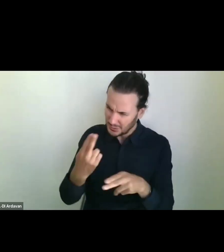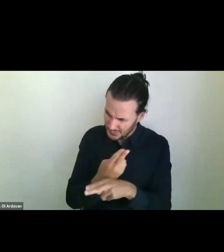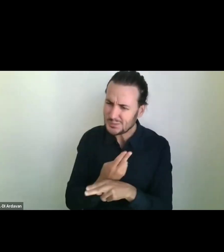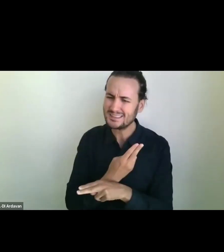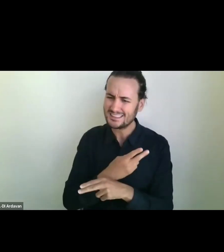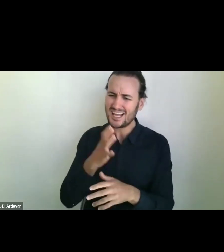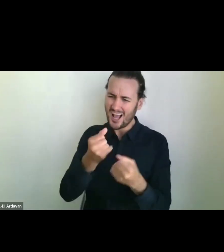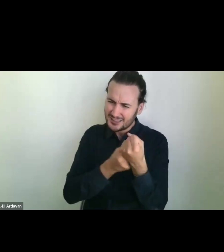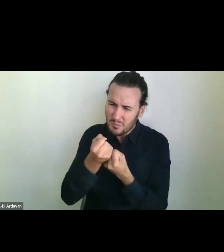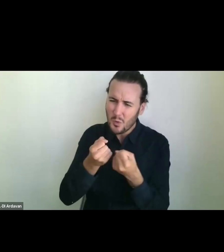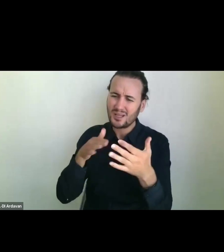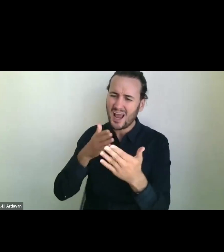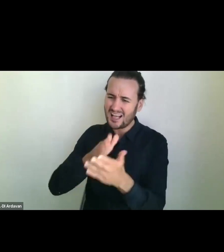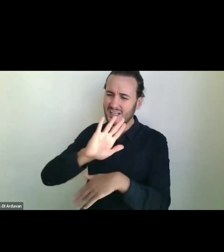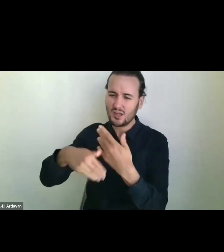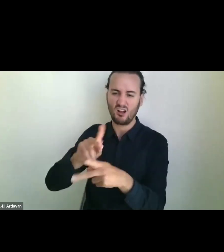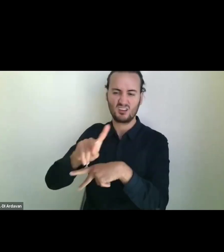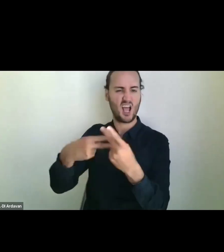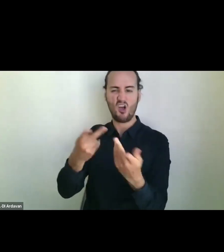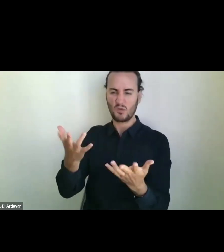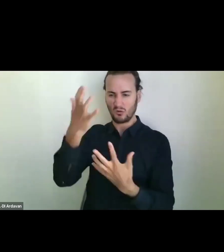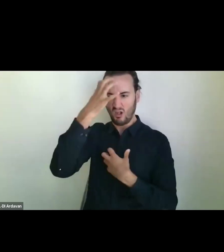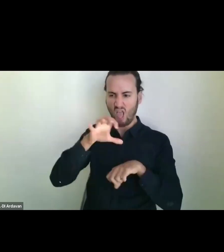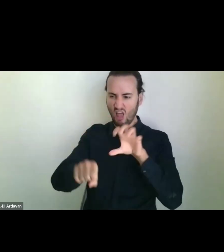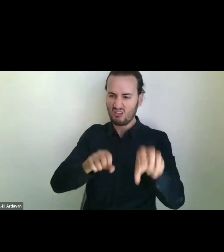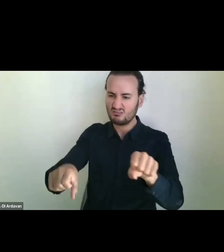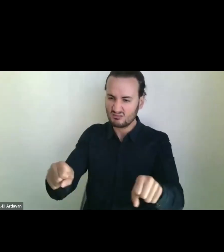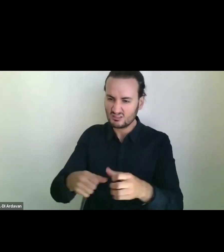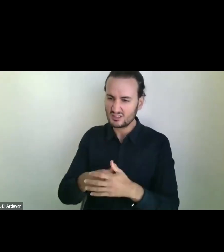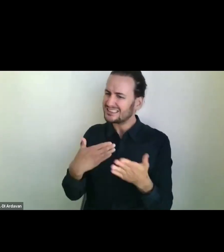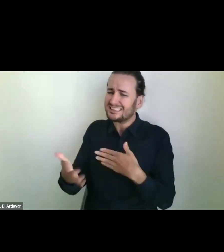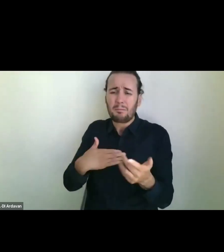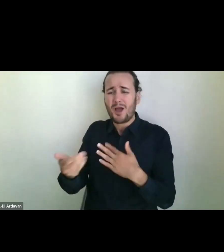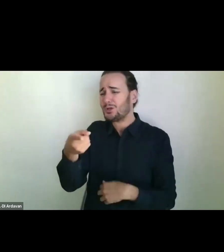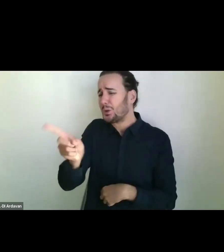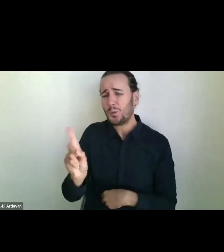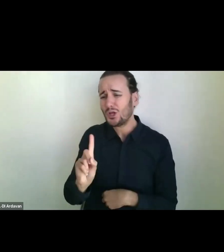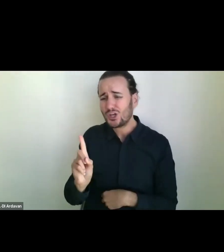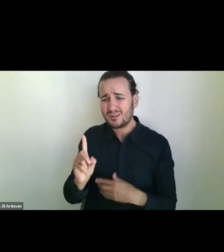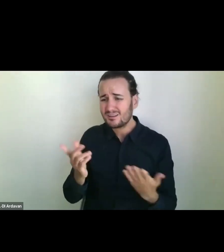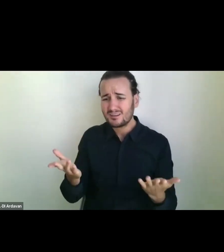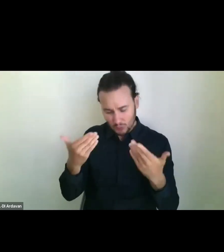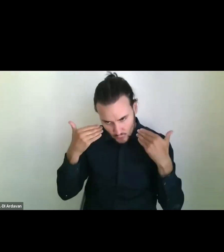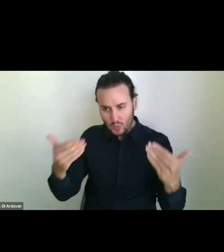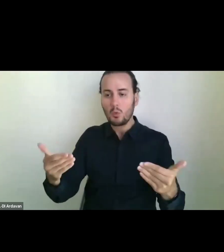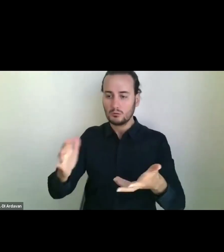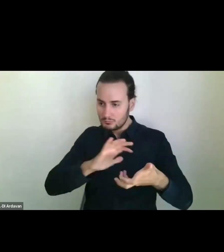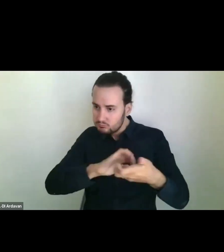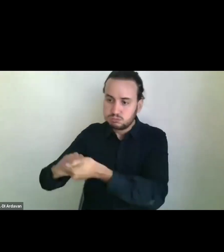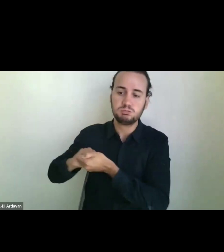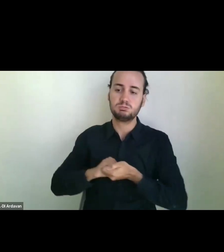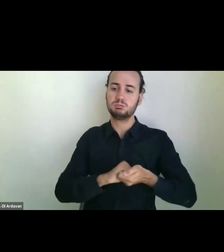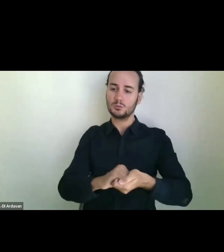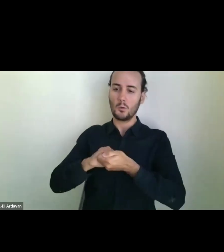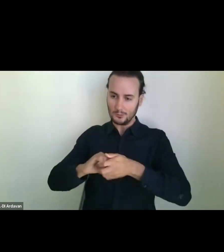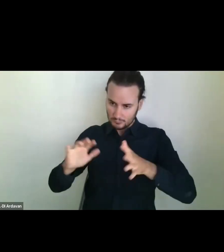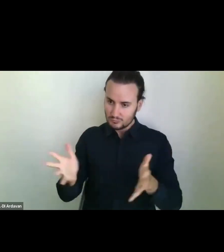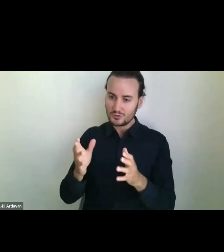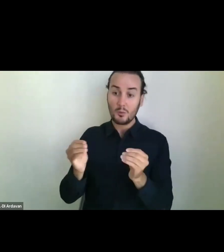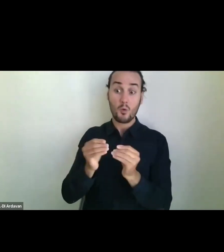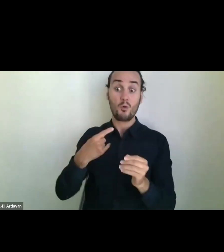no matter where you're from. Let us move collectively, because the more of us who speak, the safer